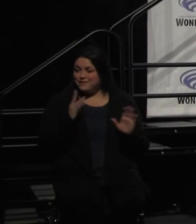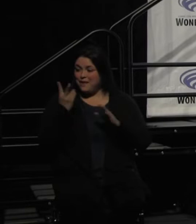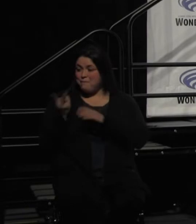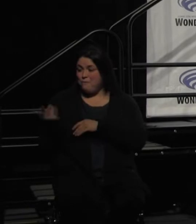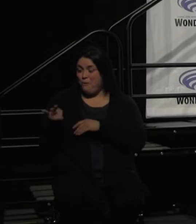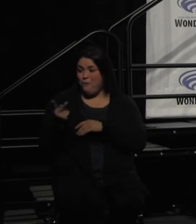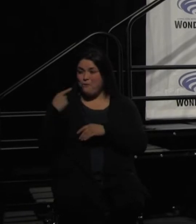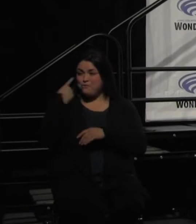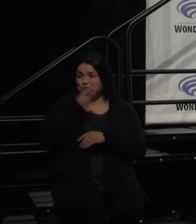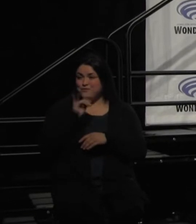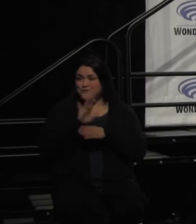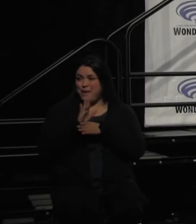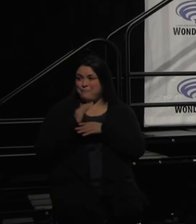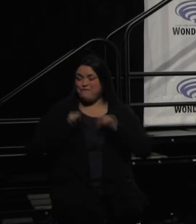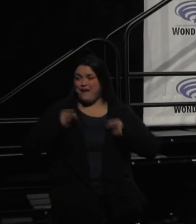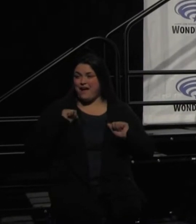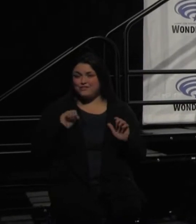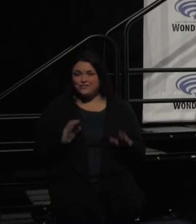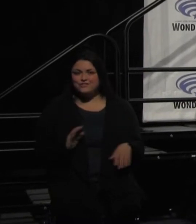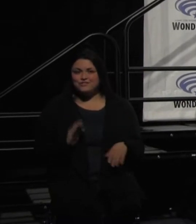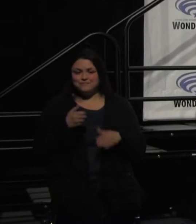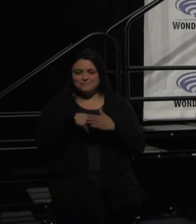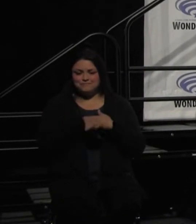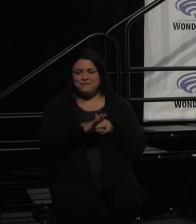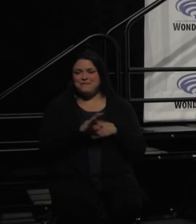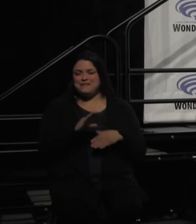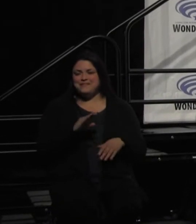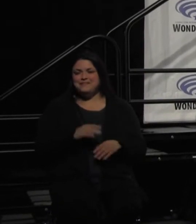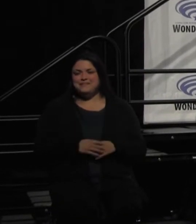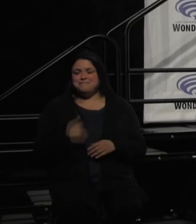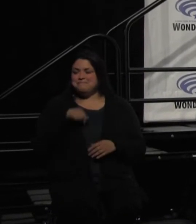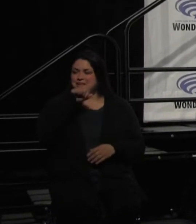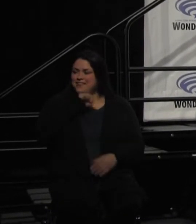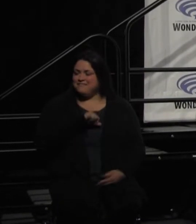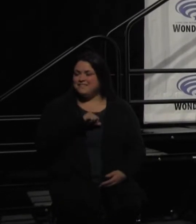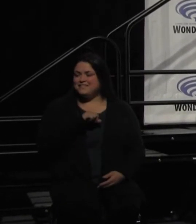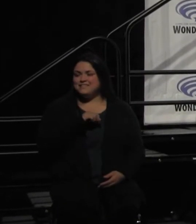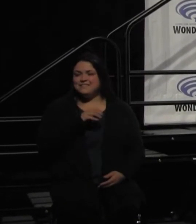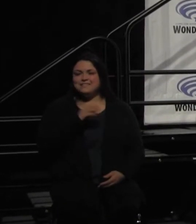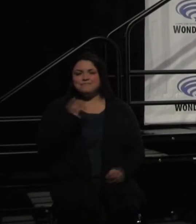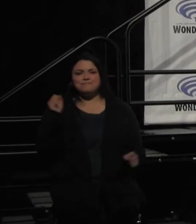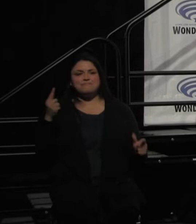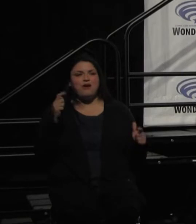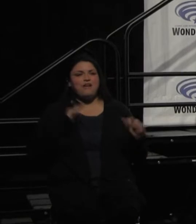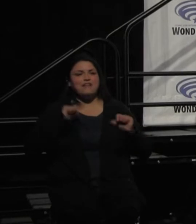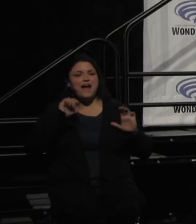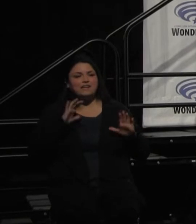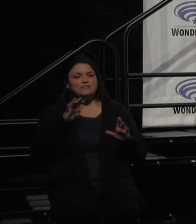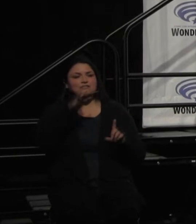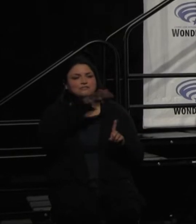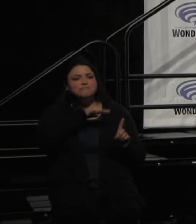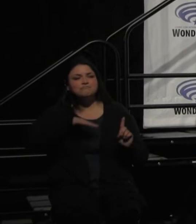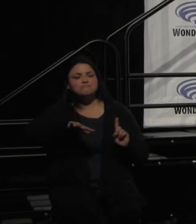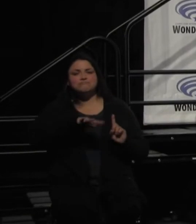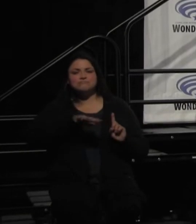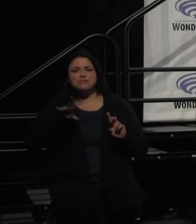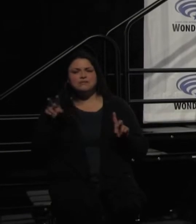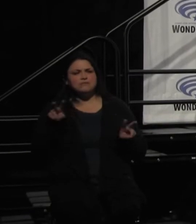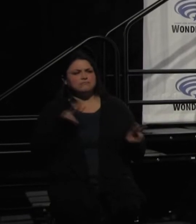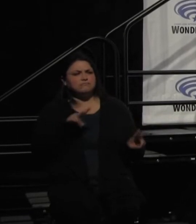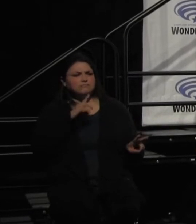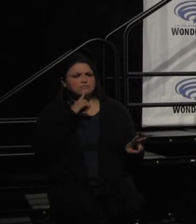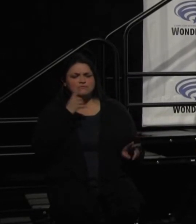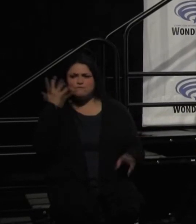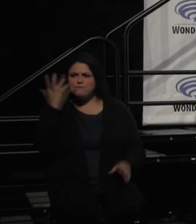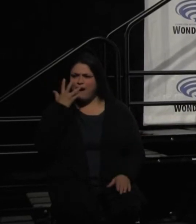movie actors coming into the matinee, and I looked at it. All the actors around me, and we were looking, and they said, oh, wow,